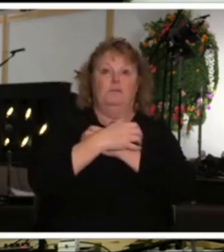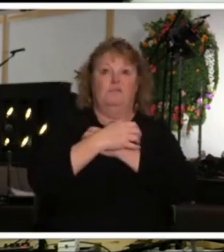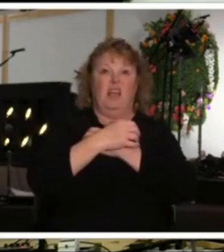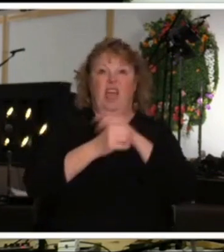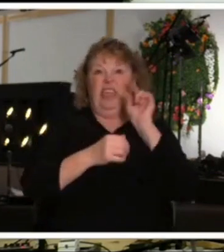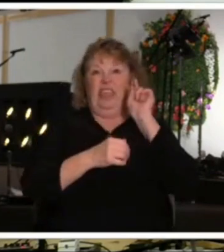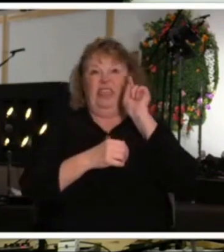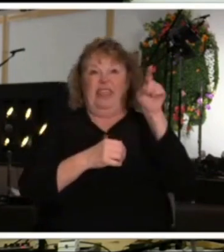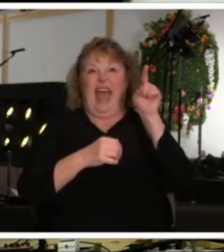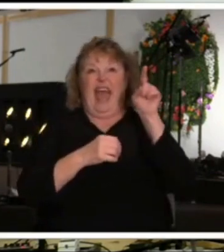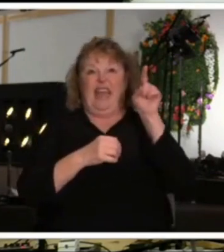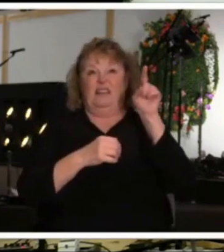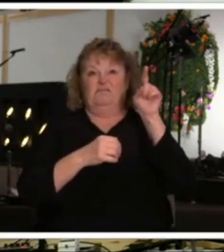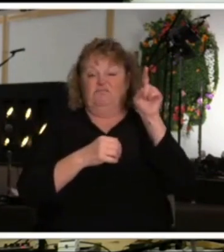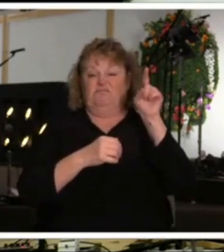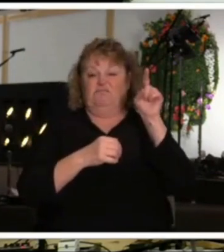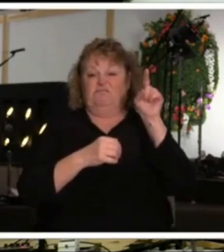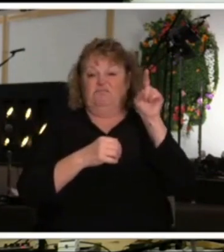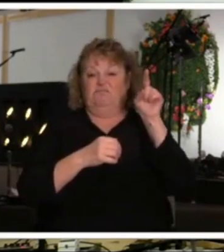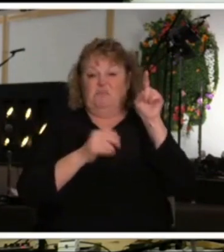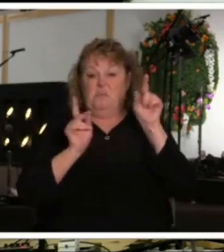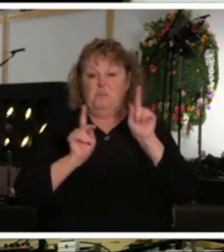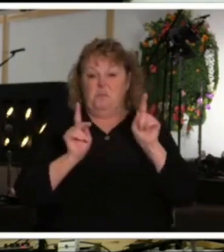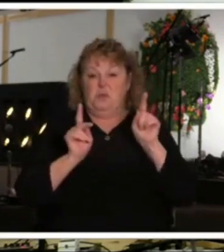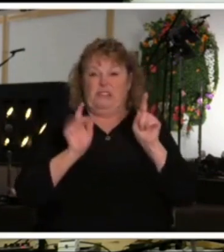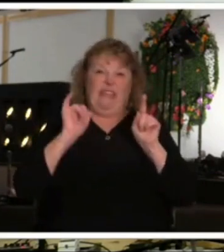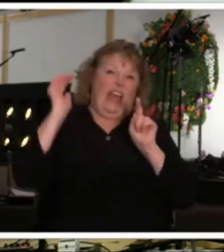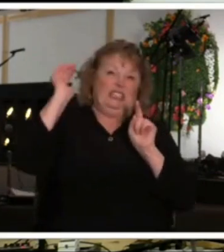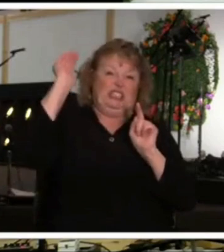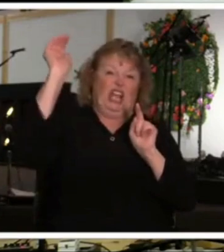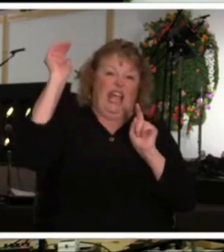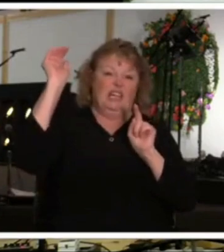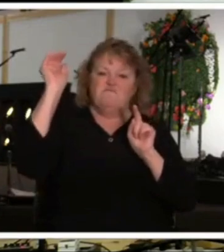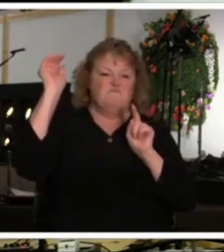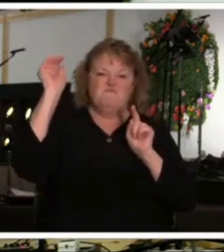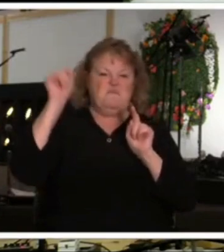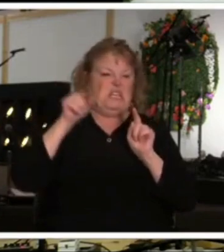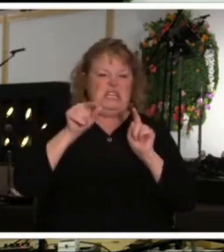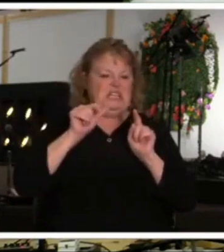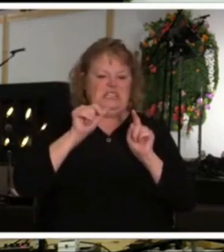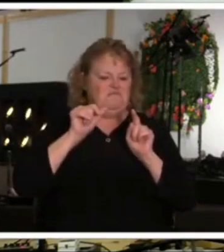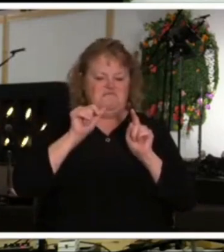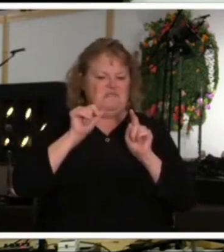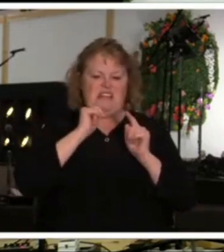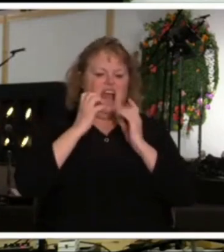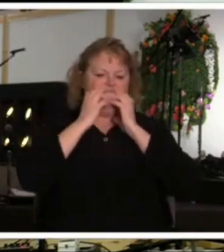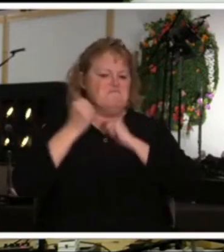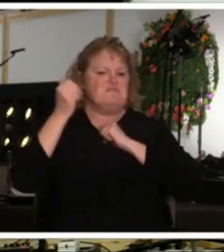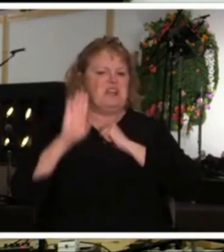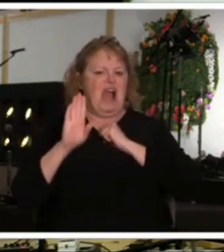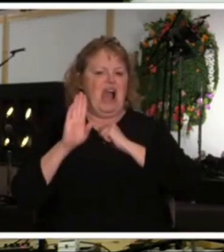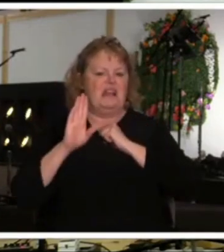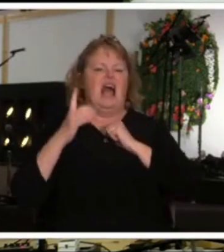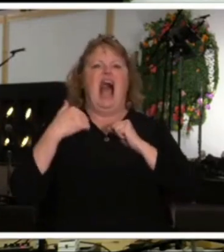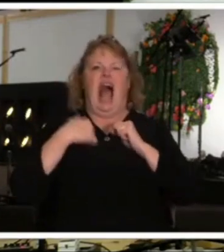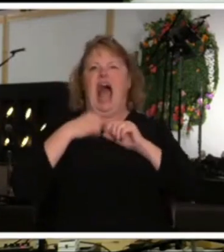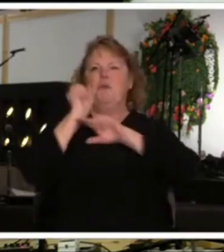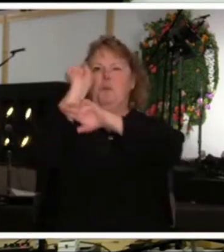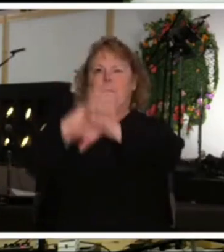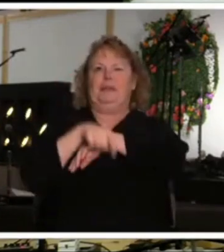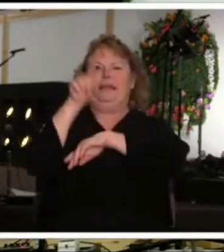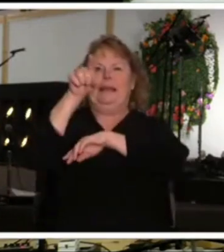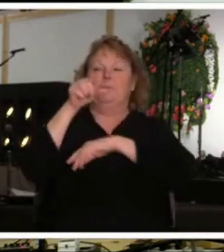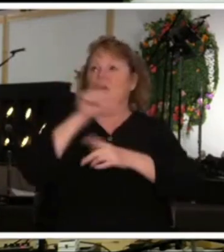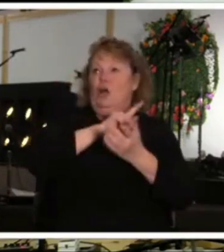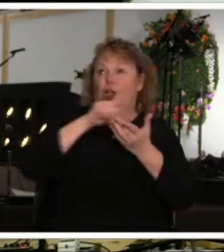uncircumcised Philistine will be like one of them because he has defied the armies of the living God. The Lord who rescued me from the paw of the